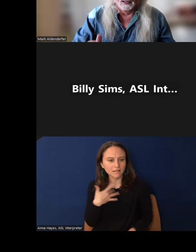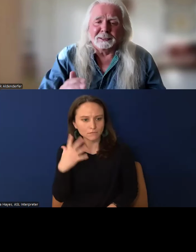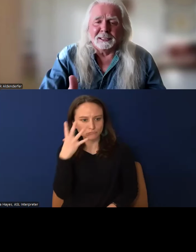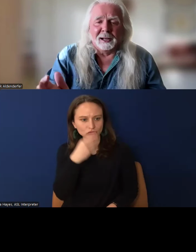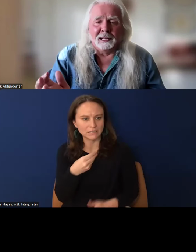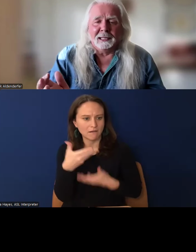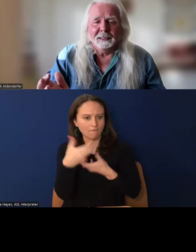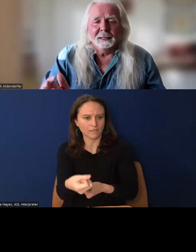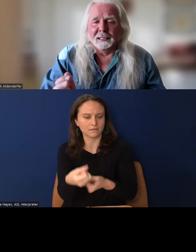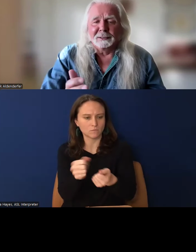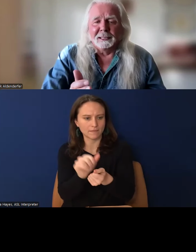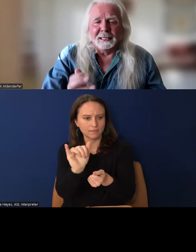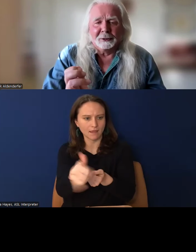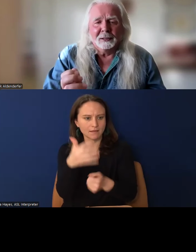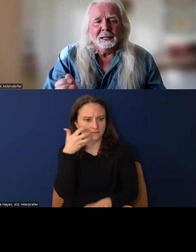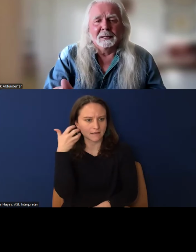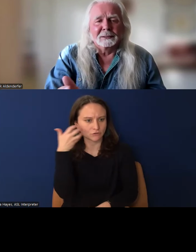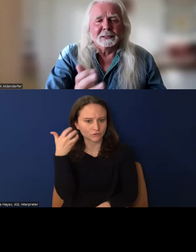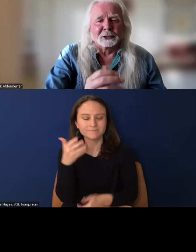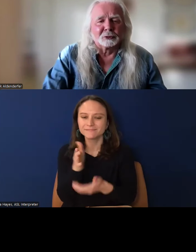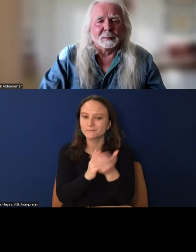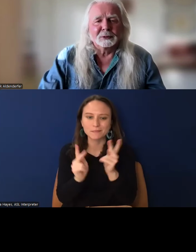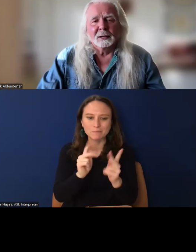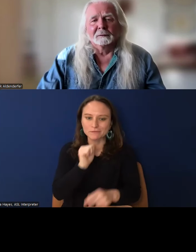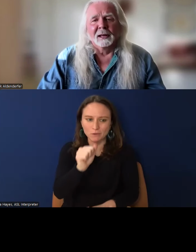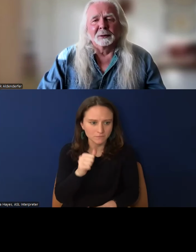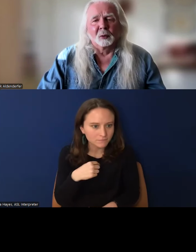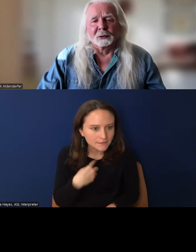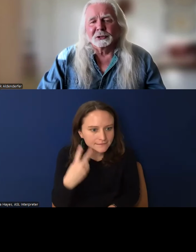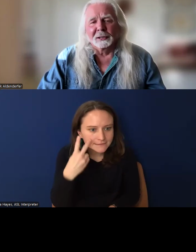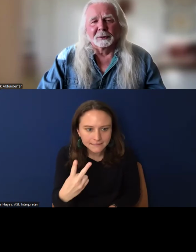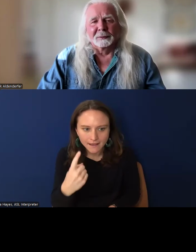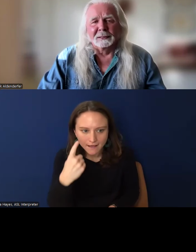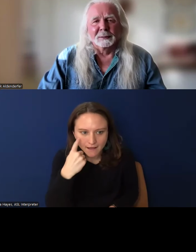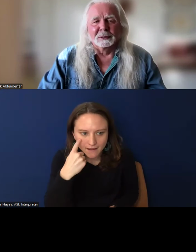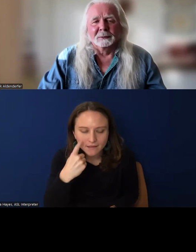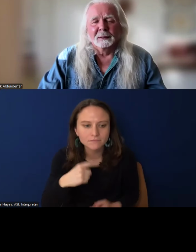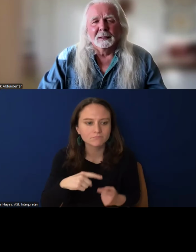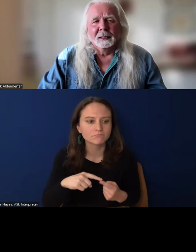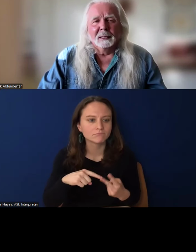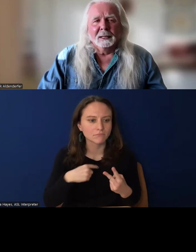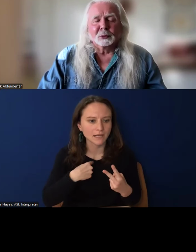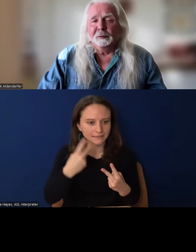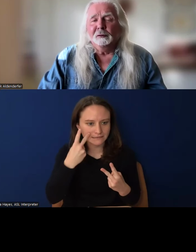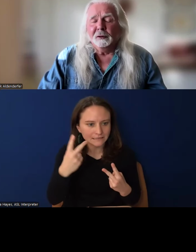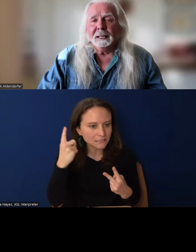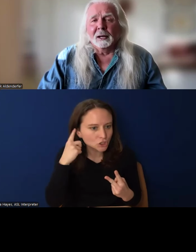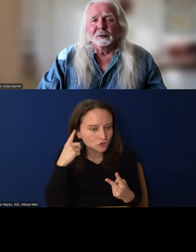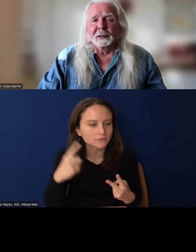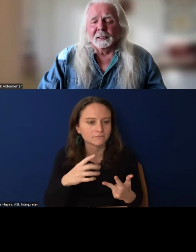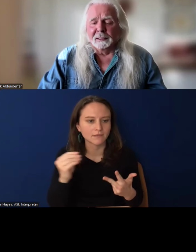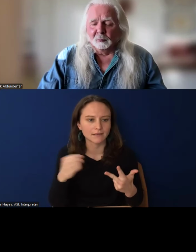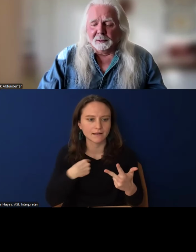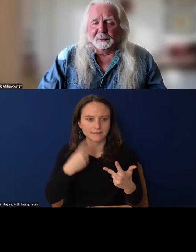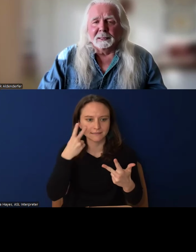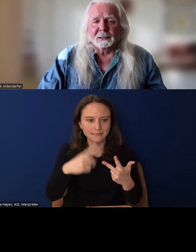think I see eye, I see ear, and I see the stripes of that orange tiger in this image. So I feel fairly confident